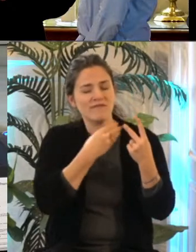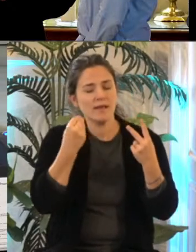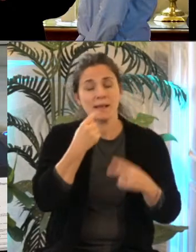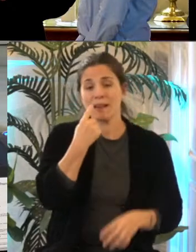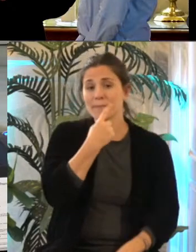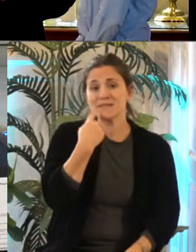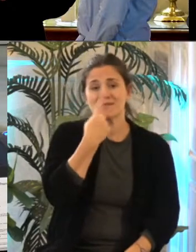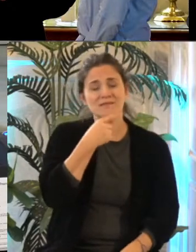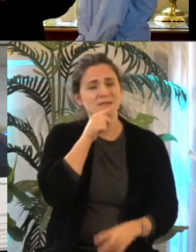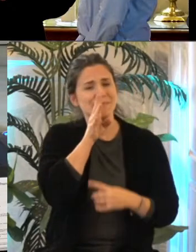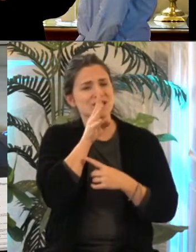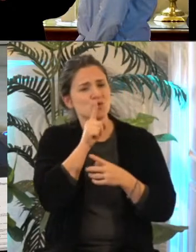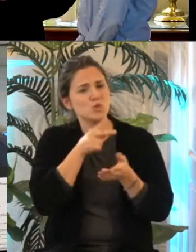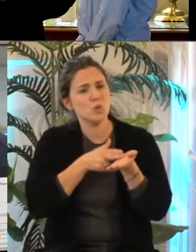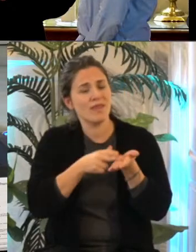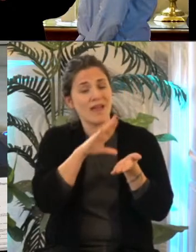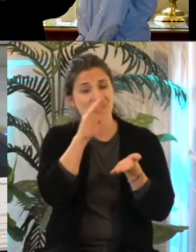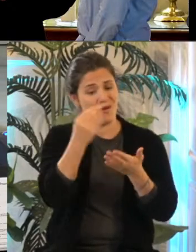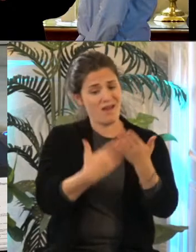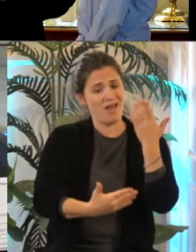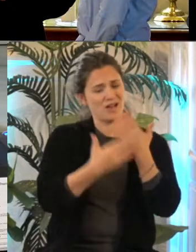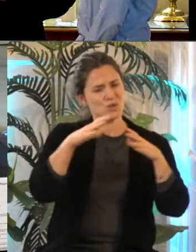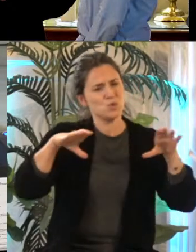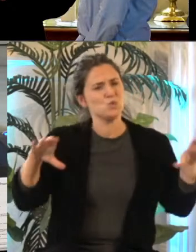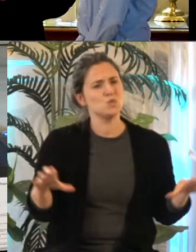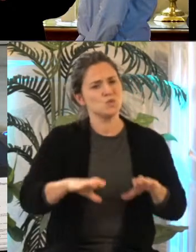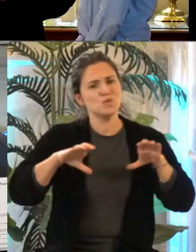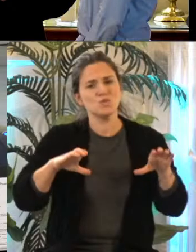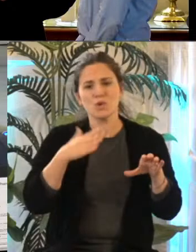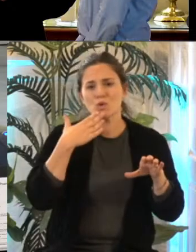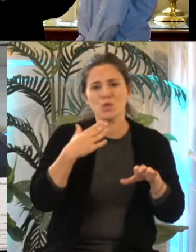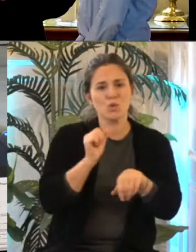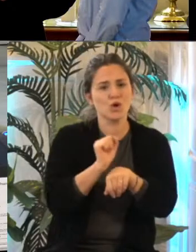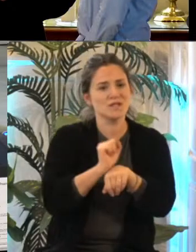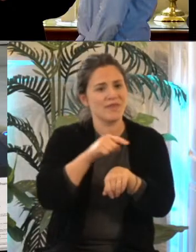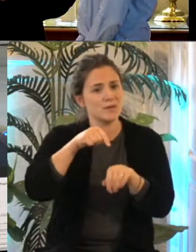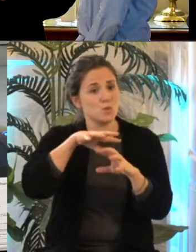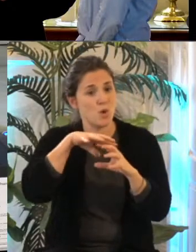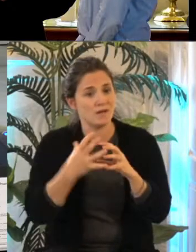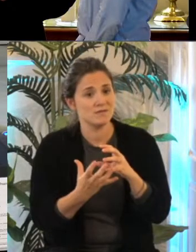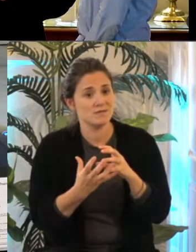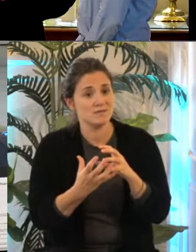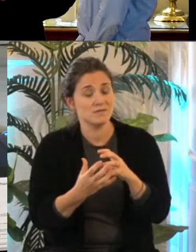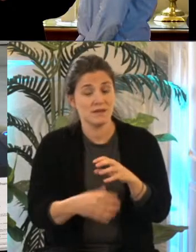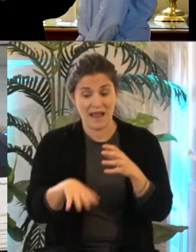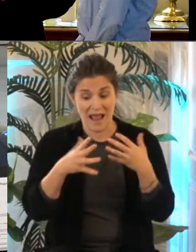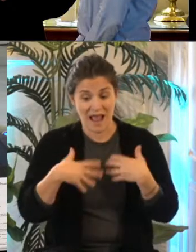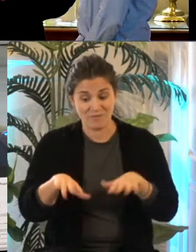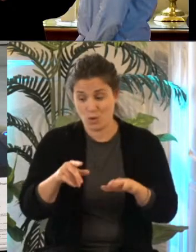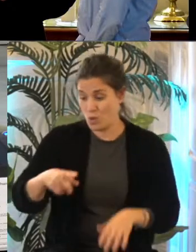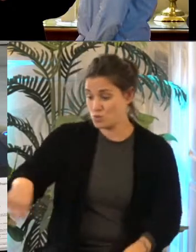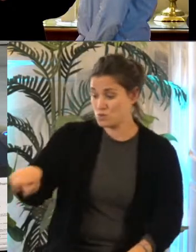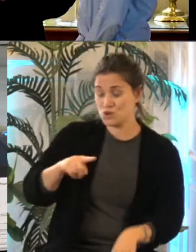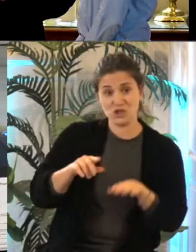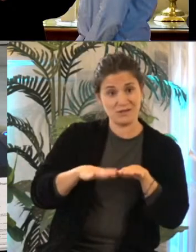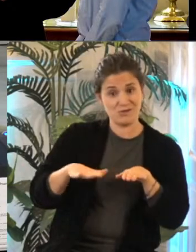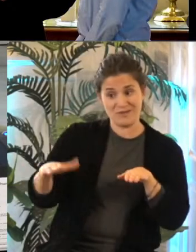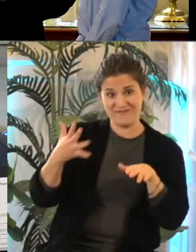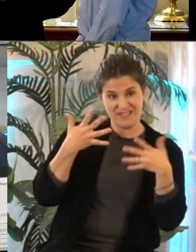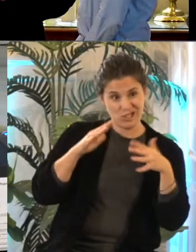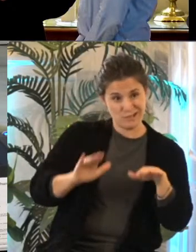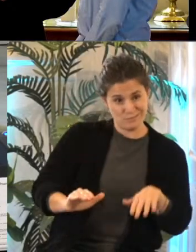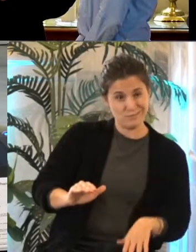love, and may your hands do the good works of this world all the days of your life. And then when those children reach the age